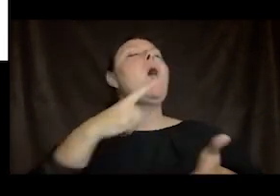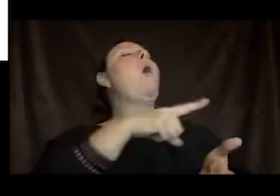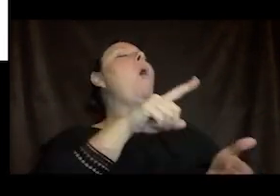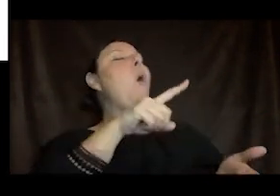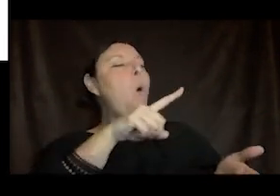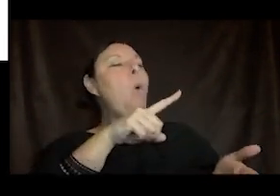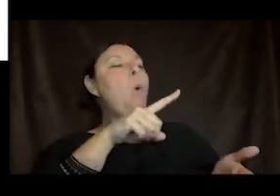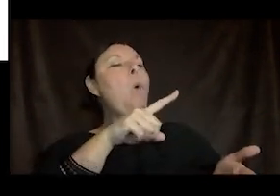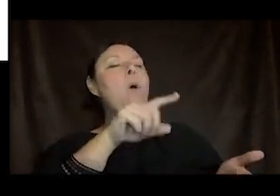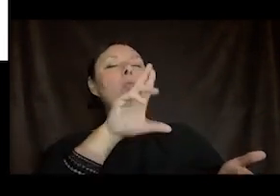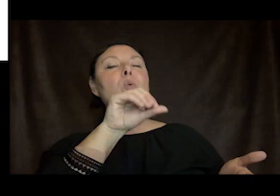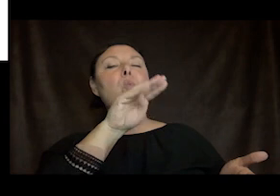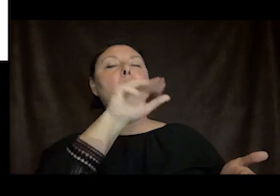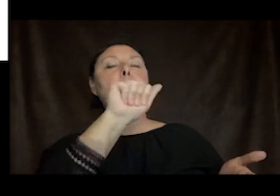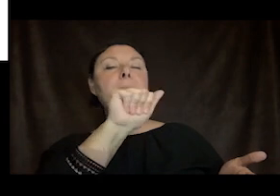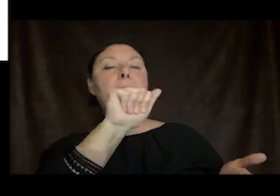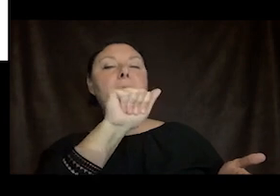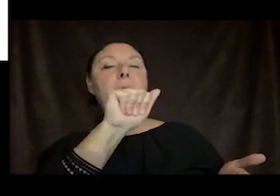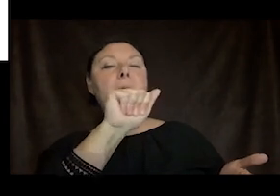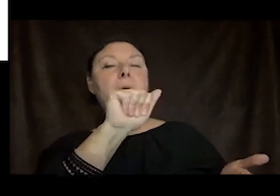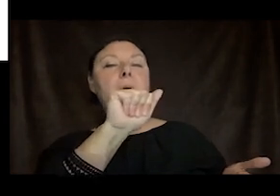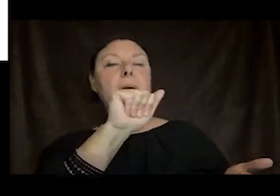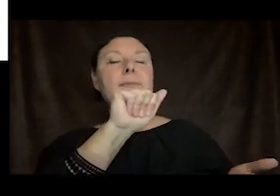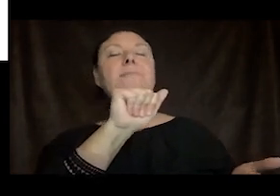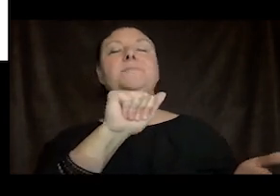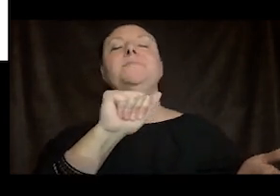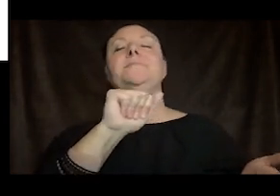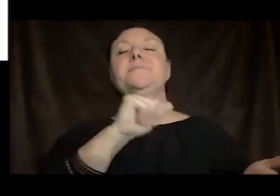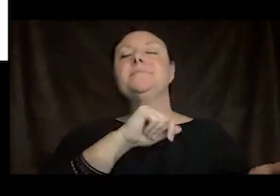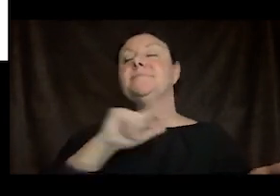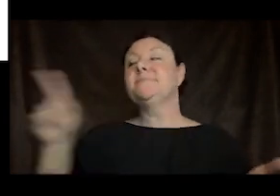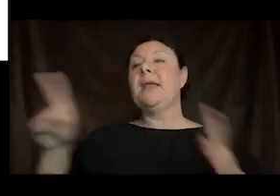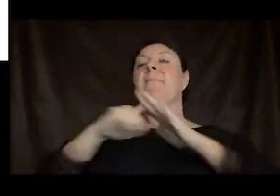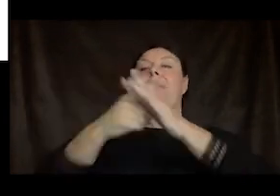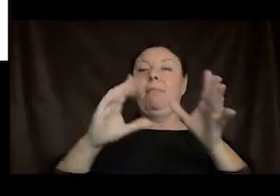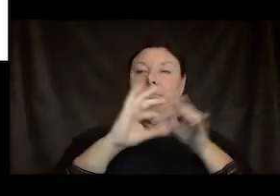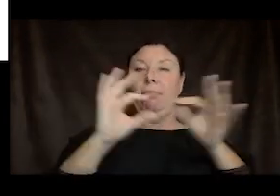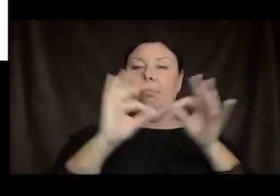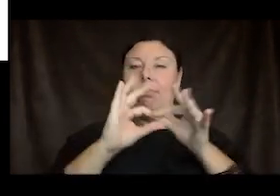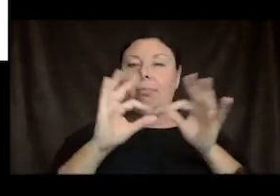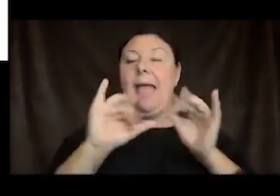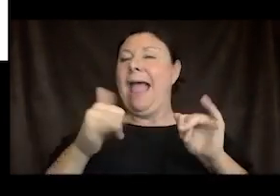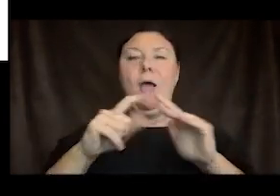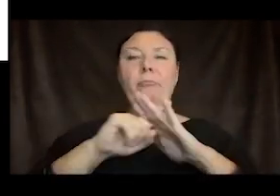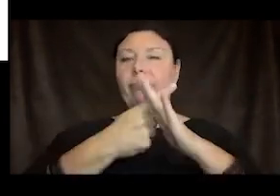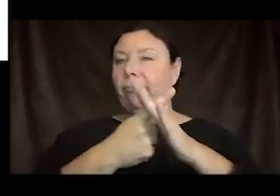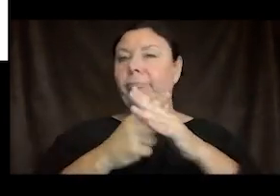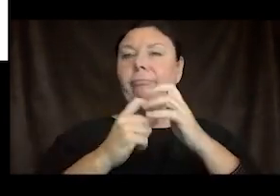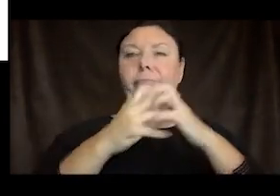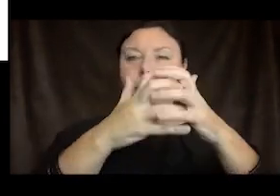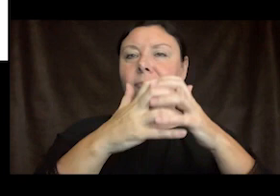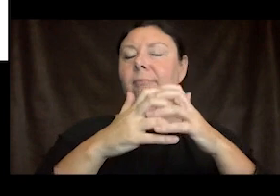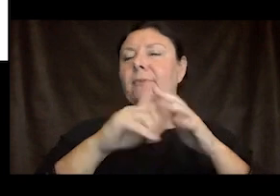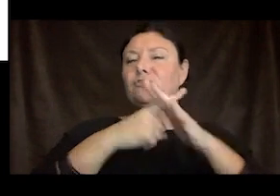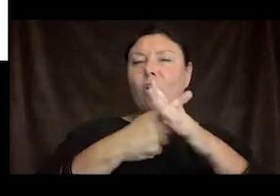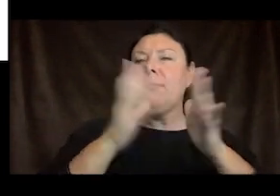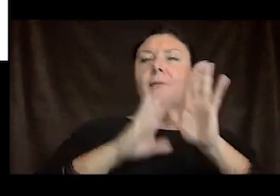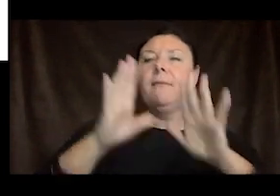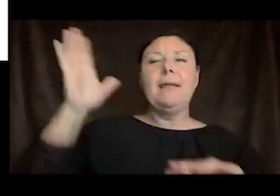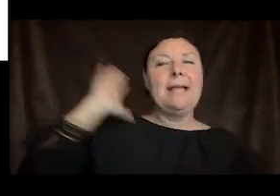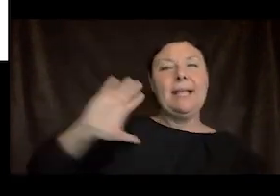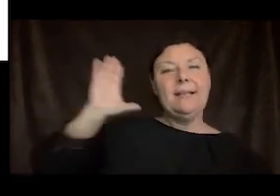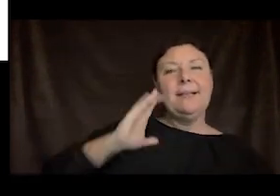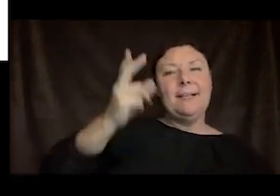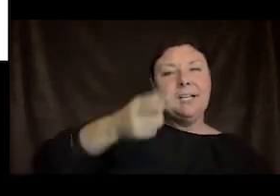or the Gypsies. And they began to talk about how that was enacted in their lived experiences and in